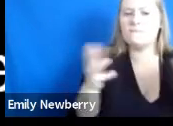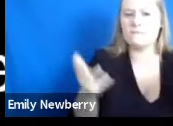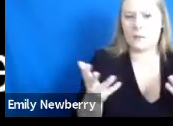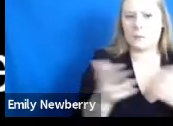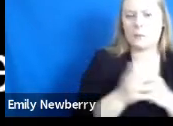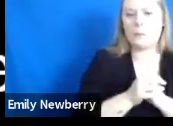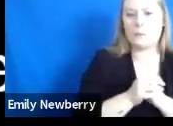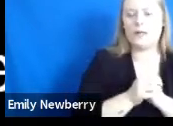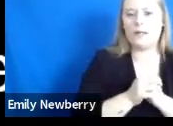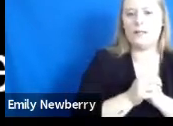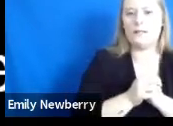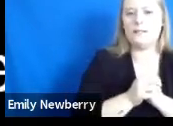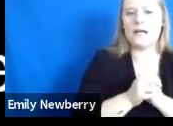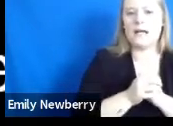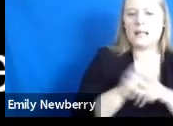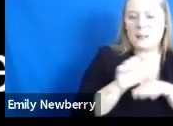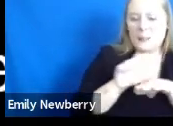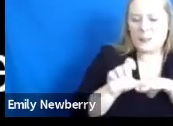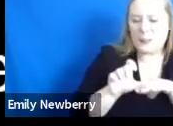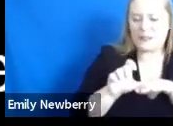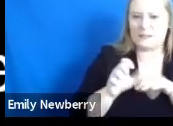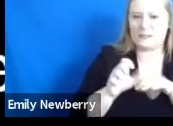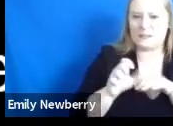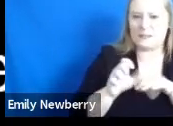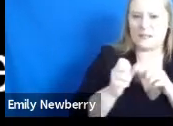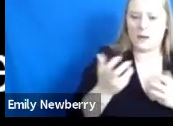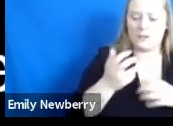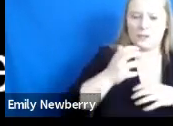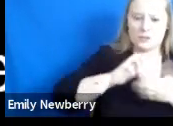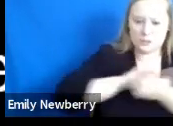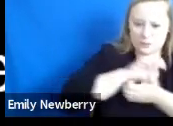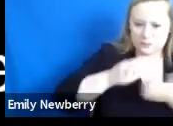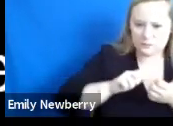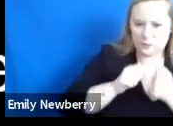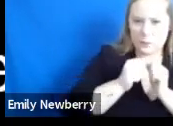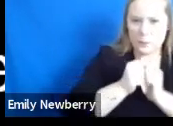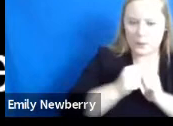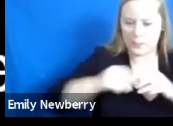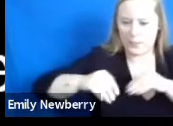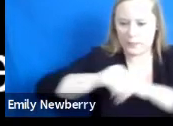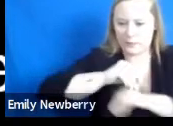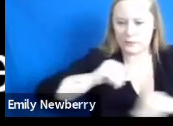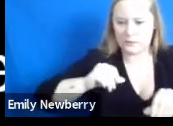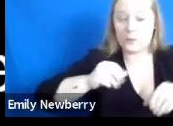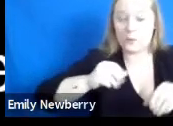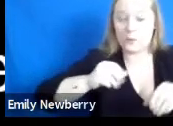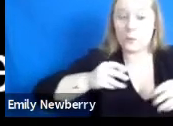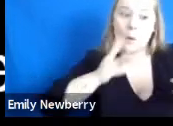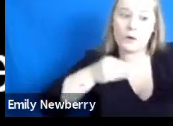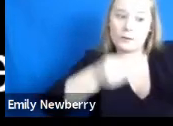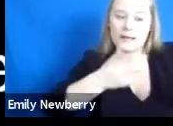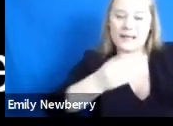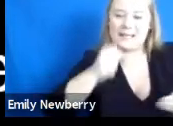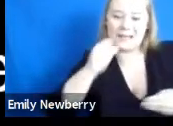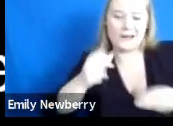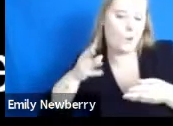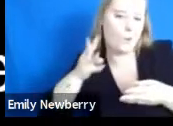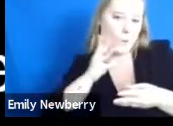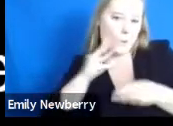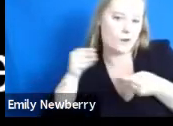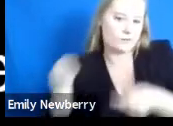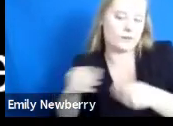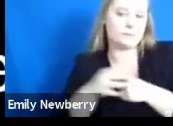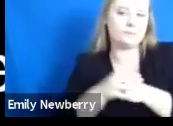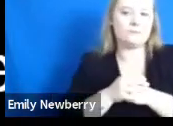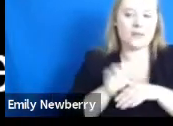riverbank sludge had the most concentration, followed by the irrigated soils and the non-irrigated soils of these metals. Lead in the sludge was